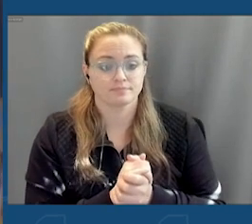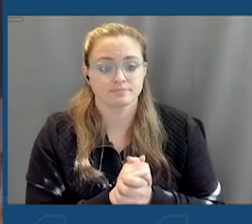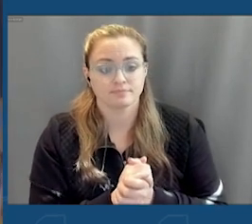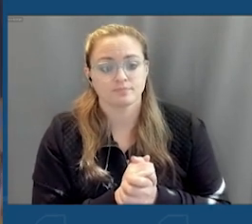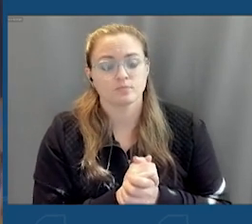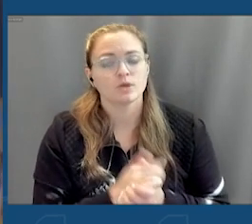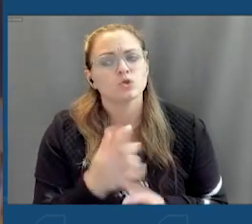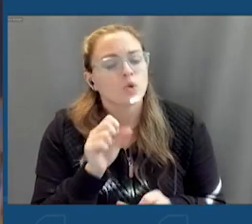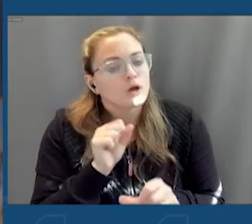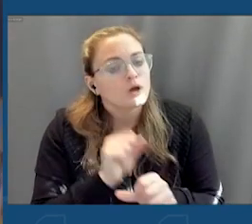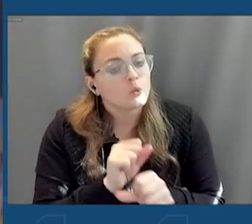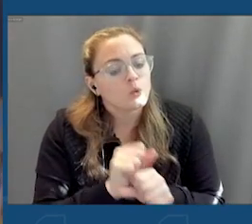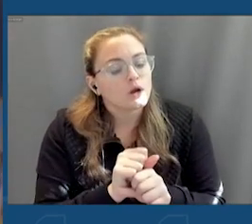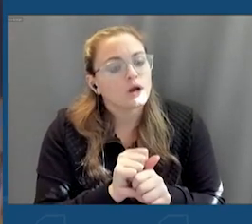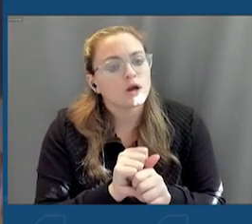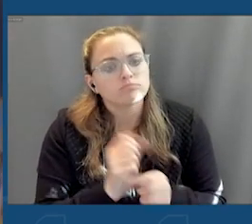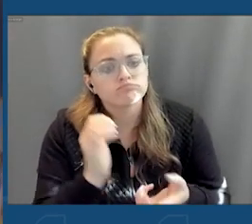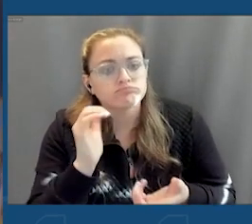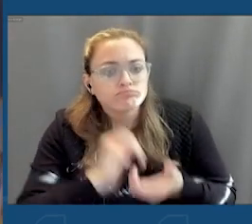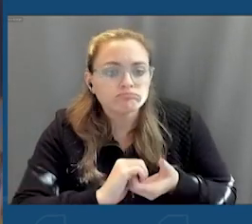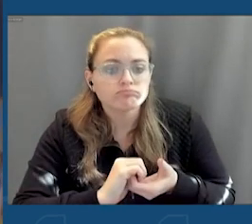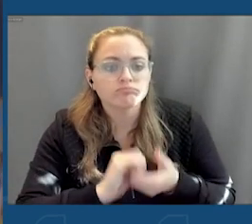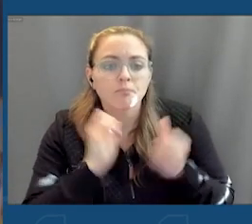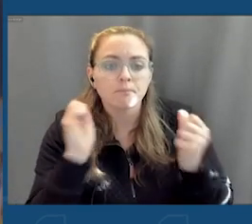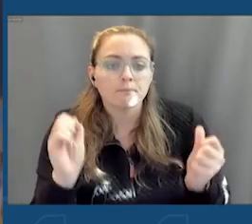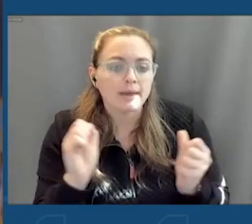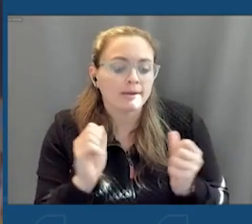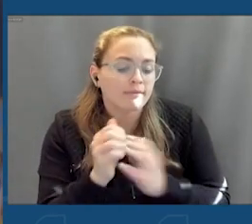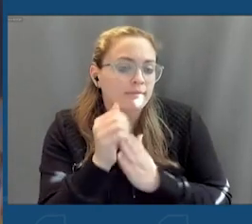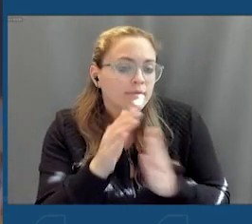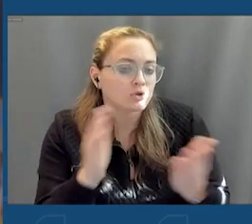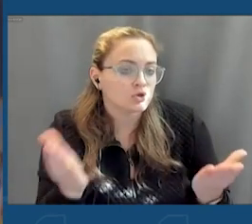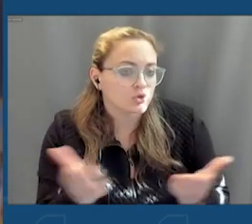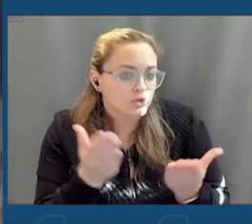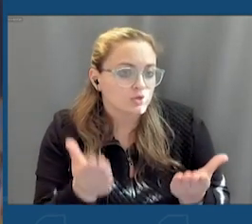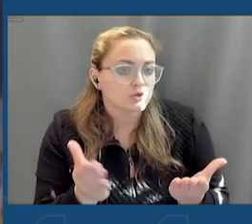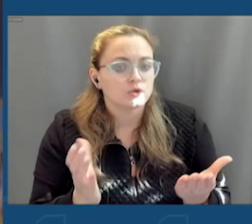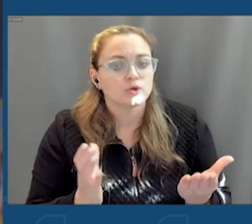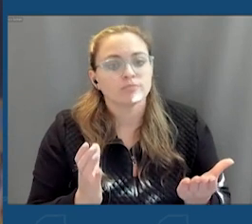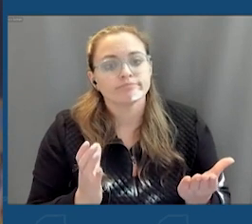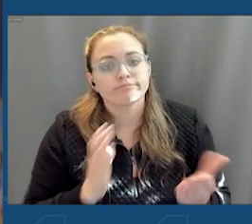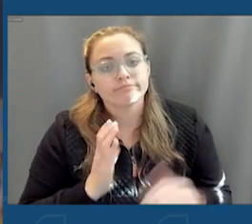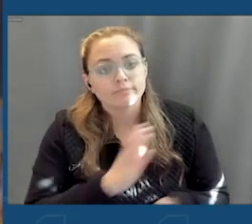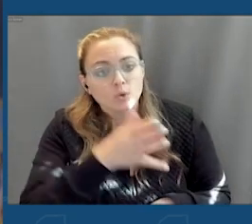I've worked arm in arm with many of the leaders here, the Councilwoman Ayala,